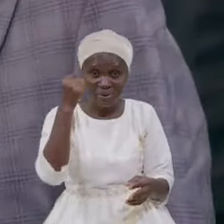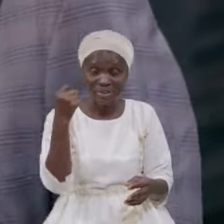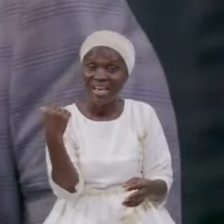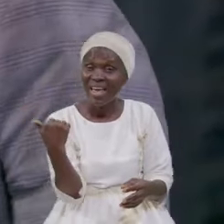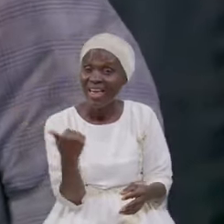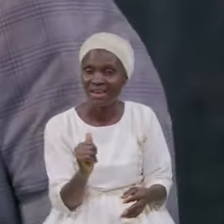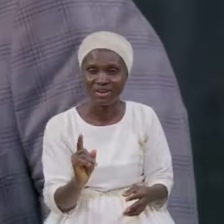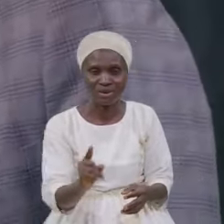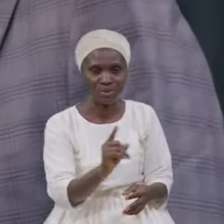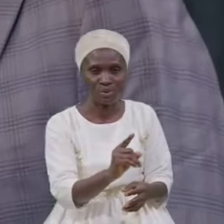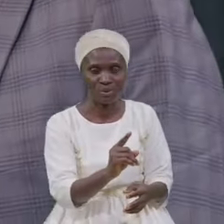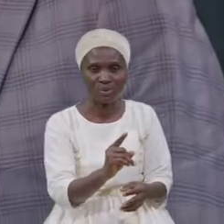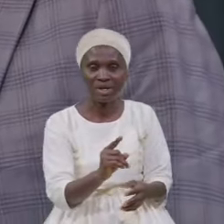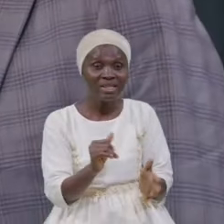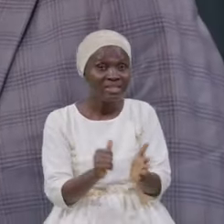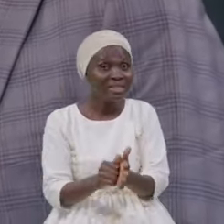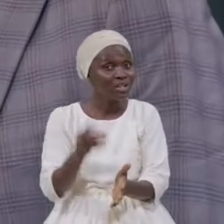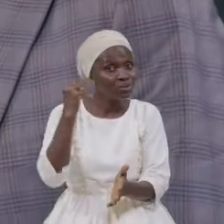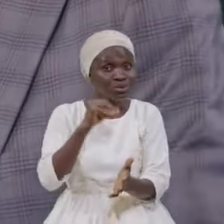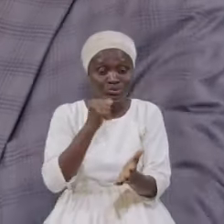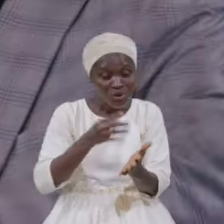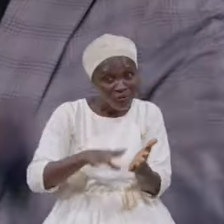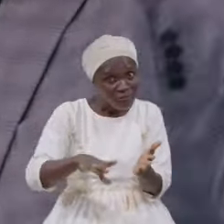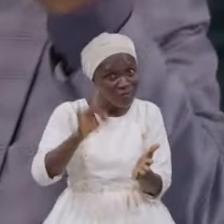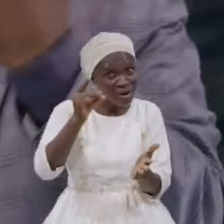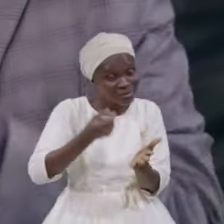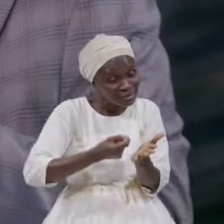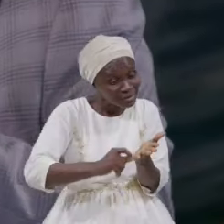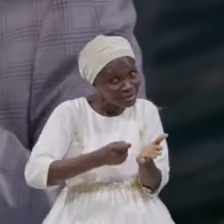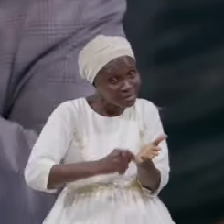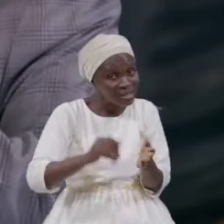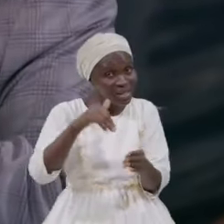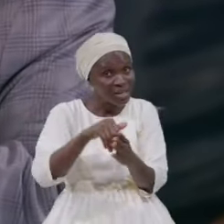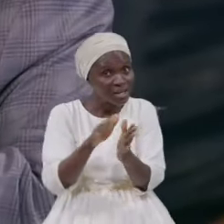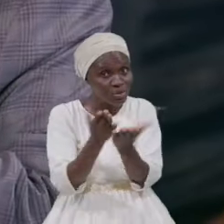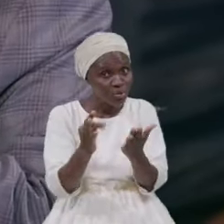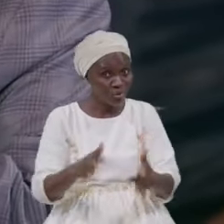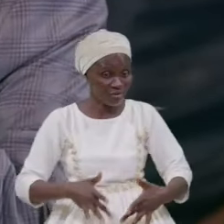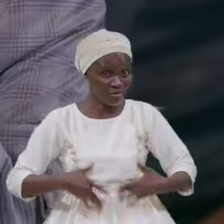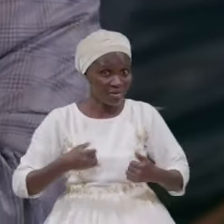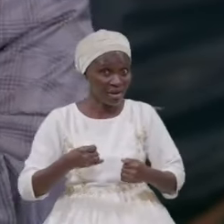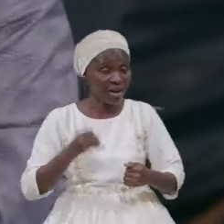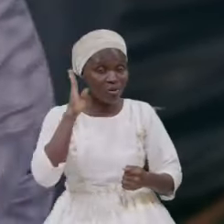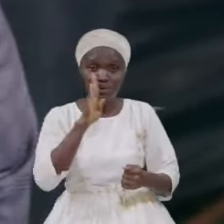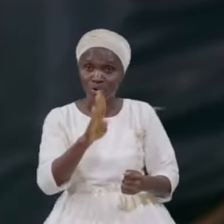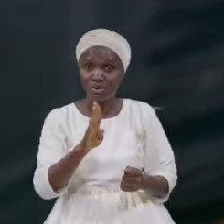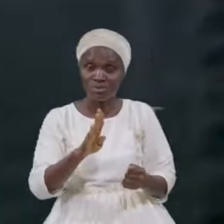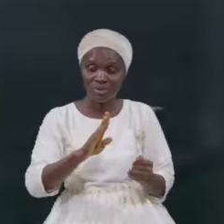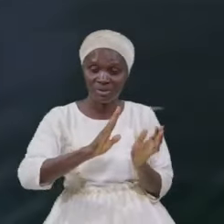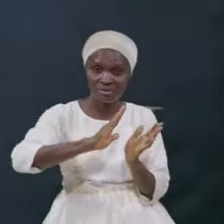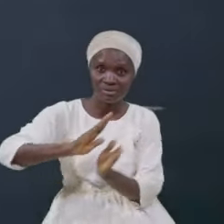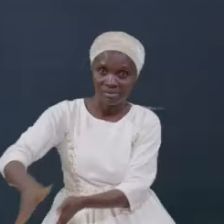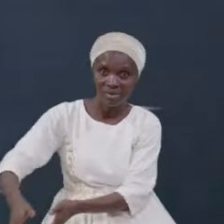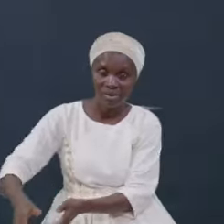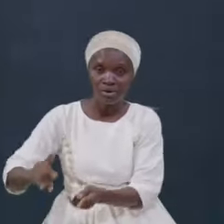found written in the book of life shall be turned to the lake of fire forever and